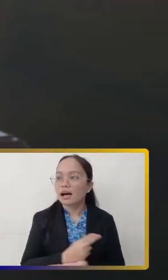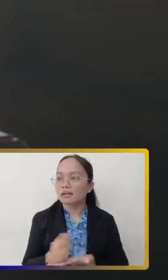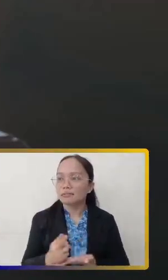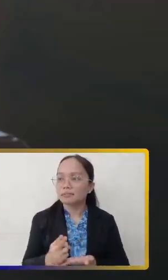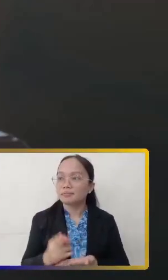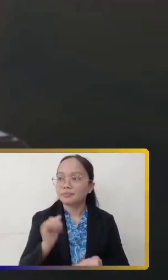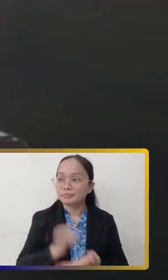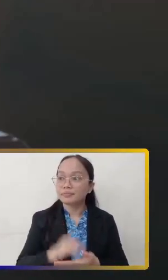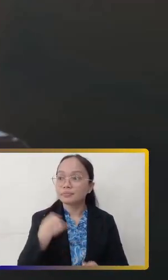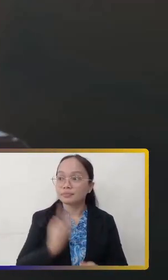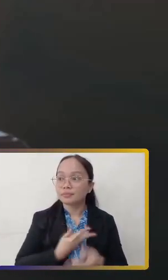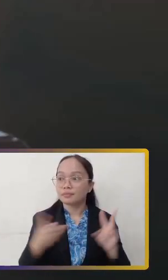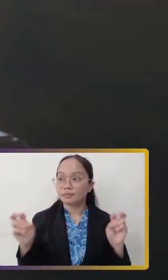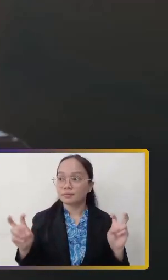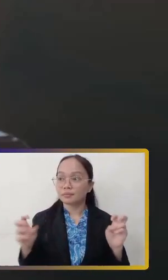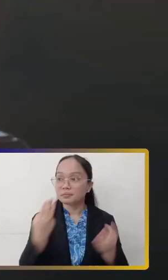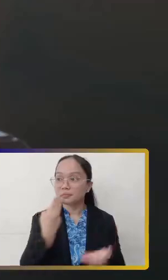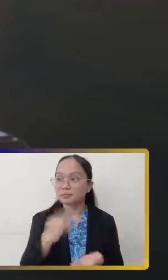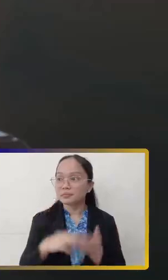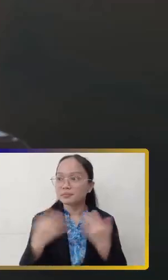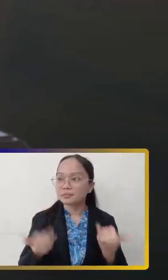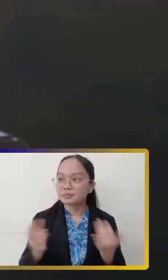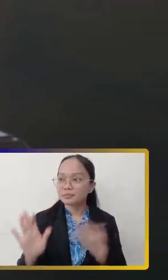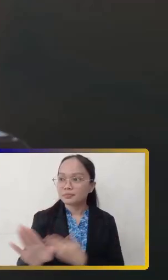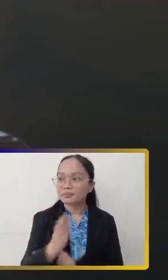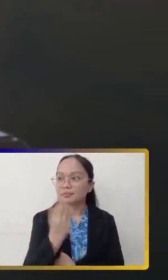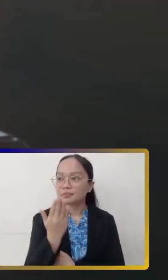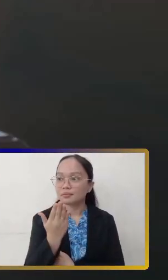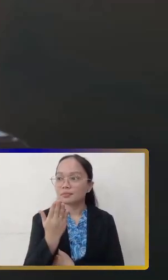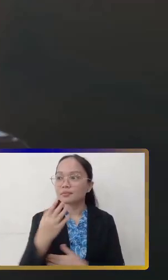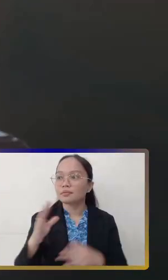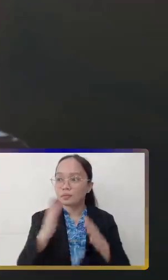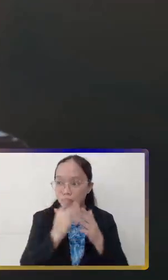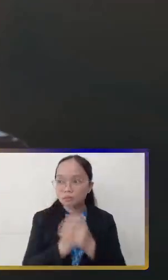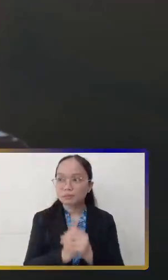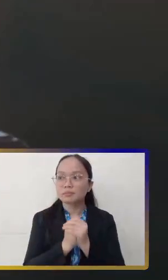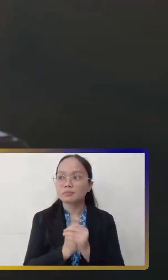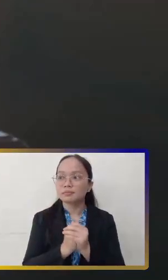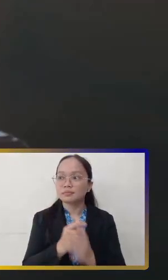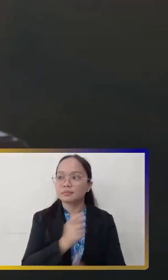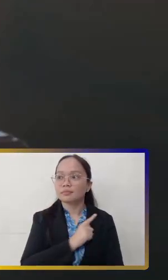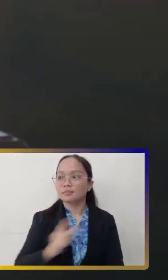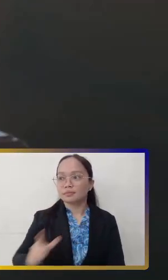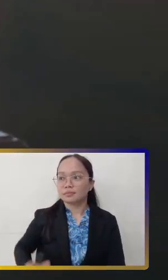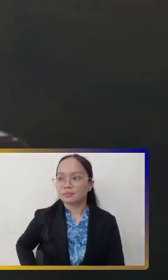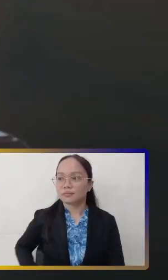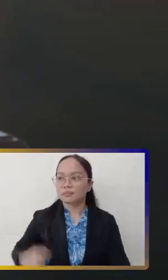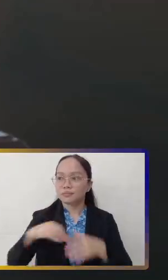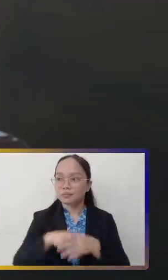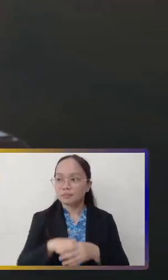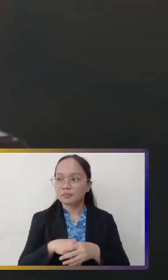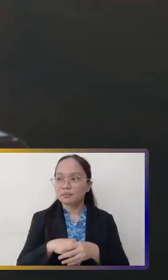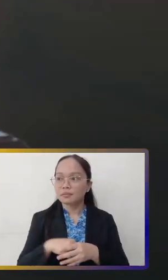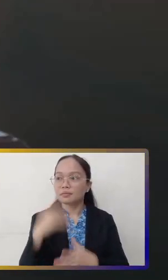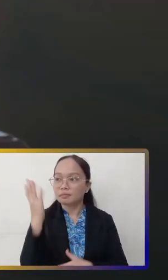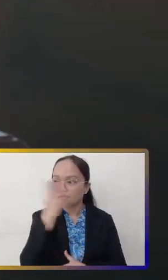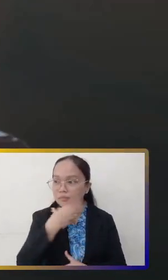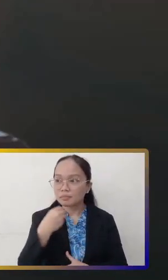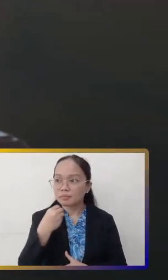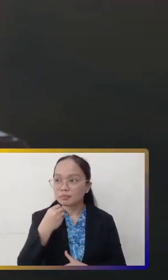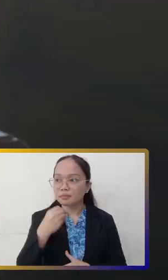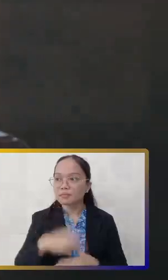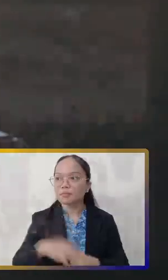the title of the message this morning, brethren. Worship the Lord in the beauty